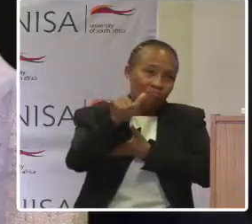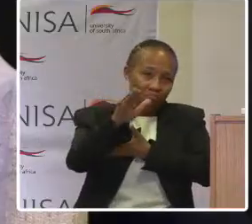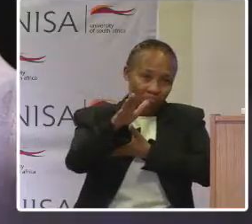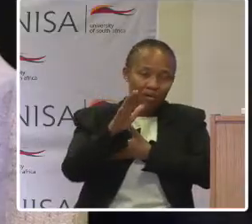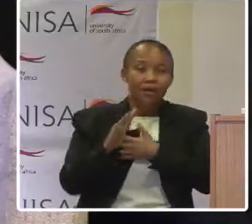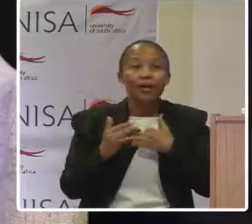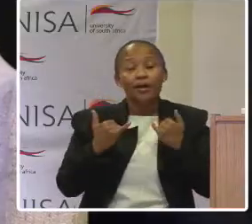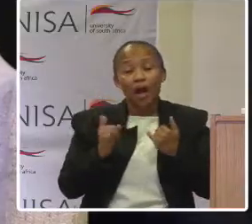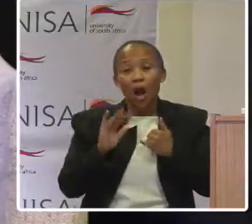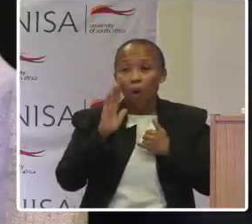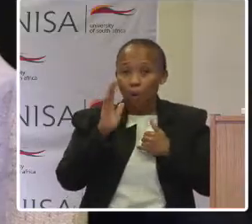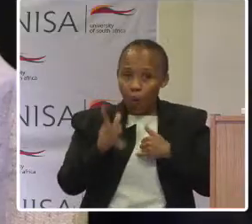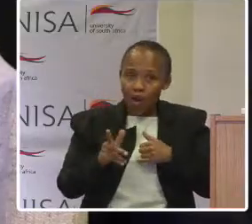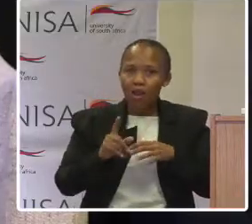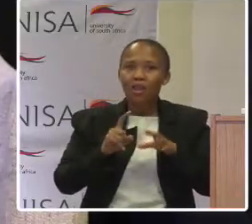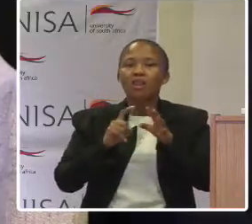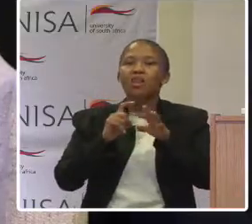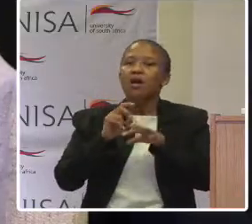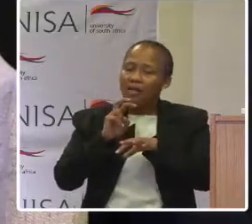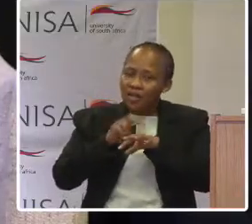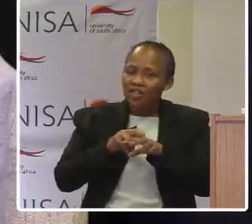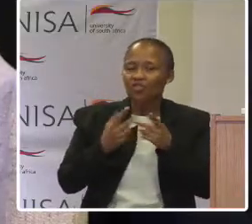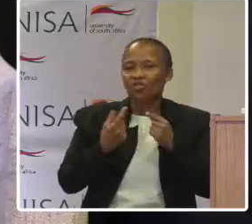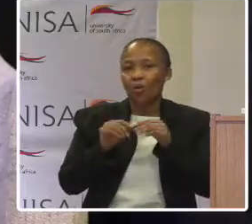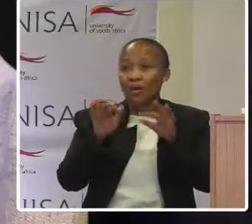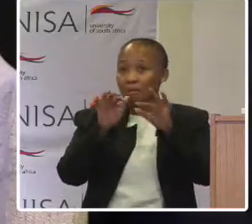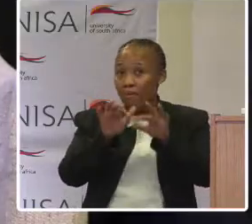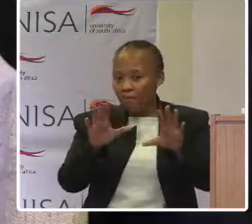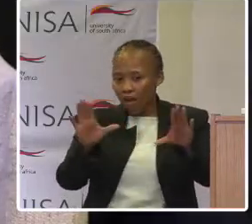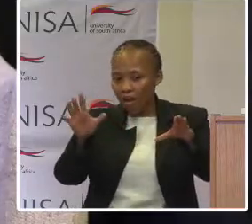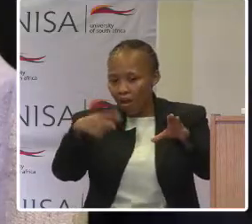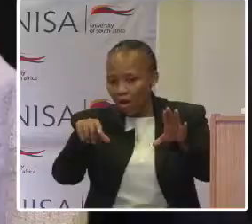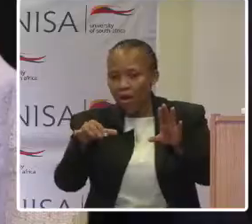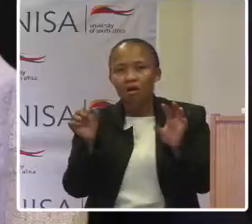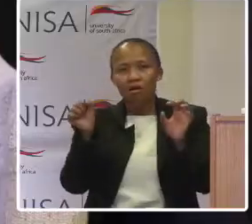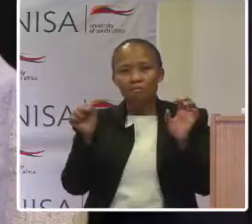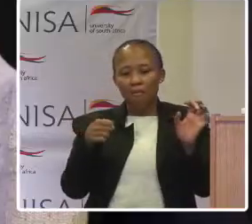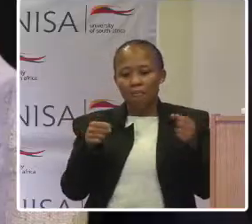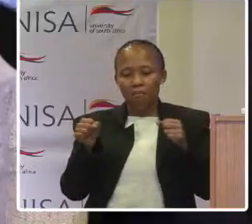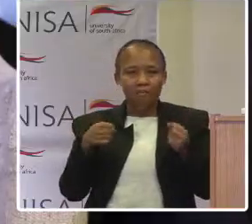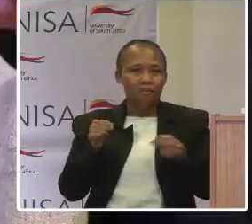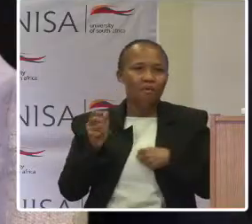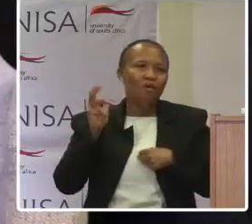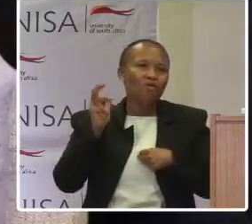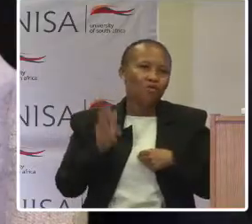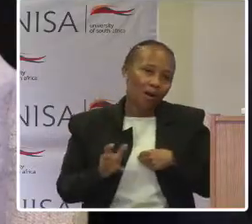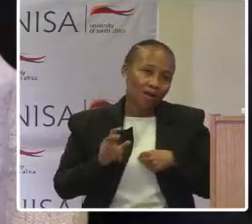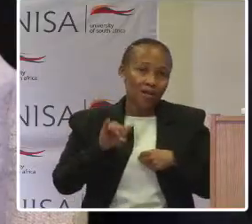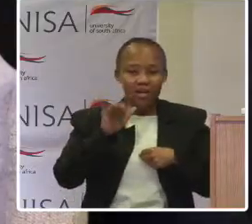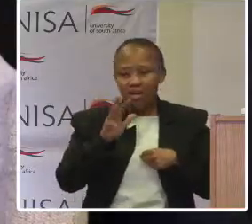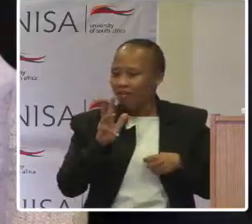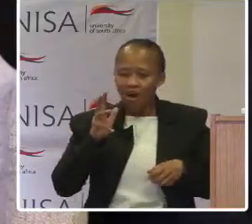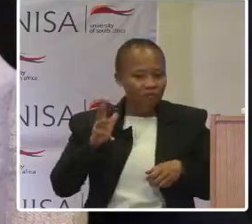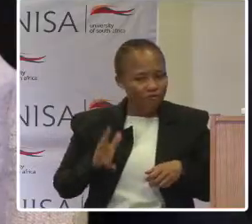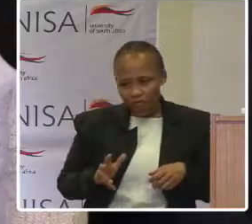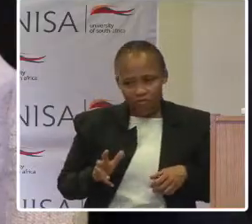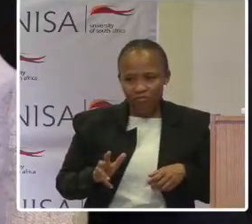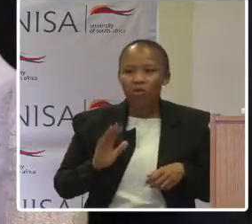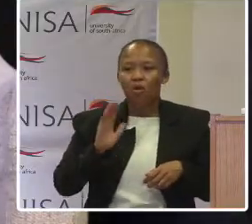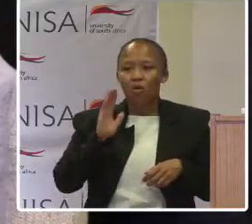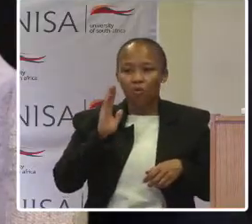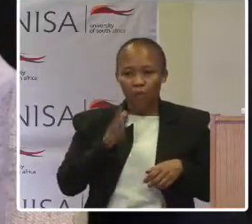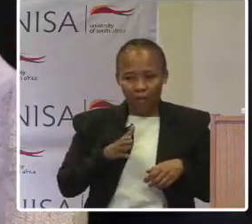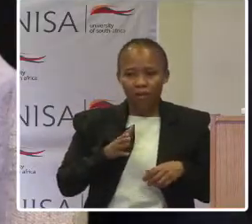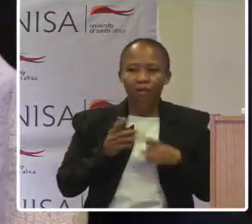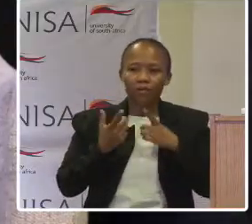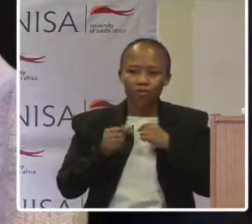we will require you to hire these people. If you don't want, we'll go as far as paying their salaries. We